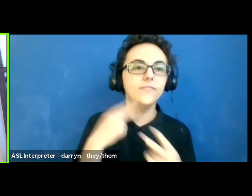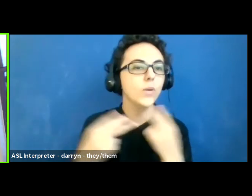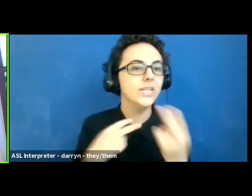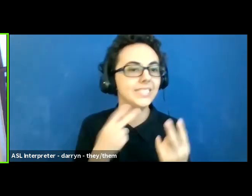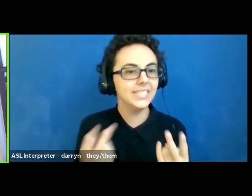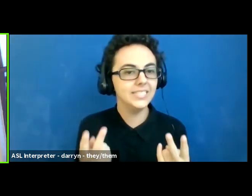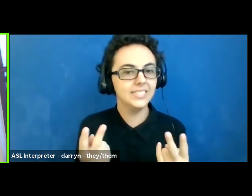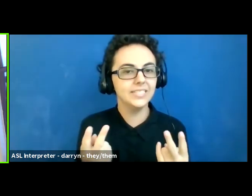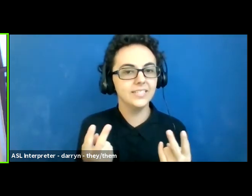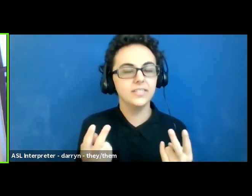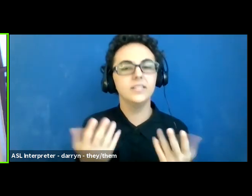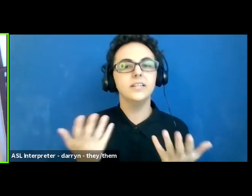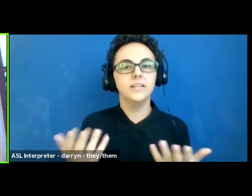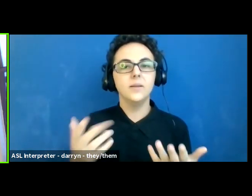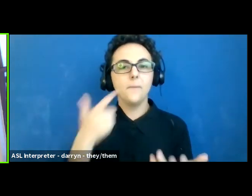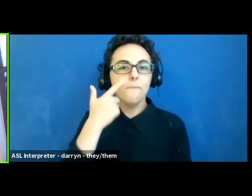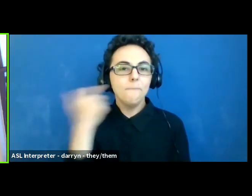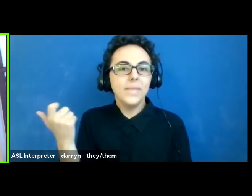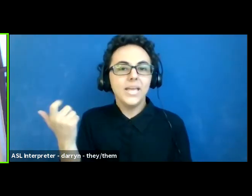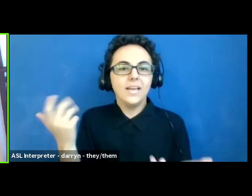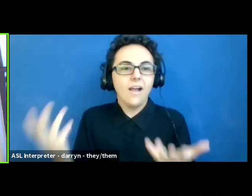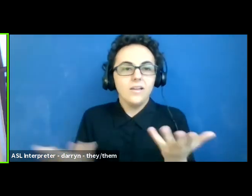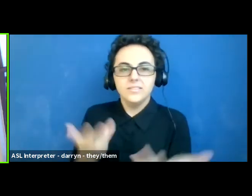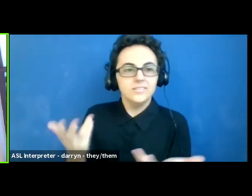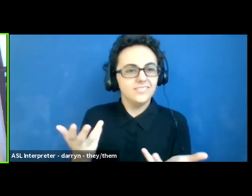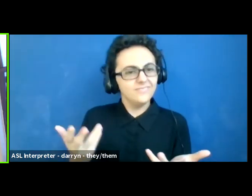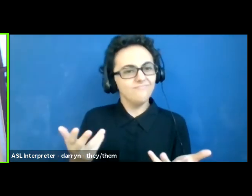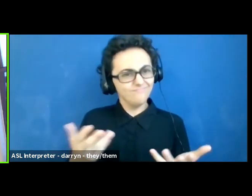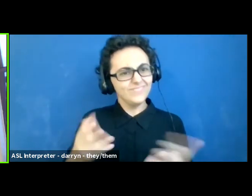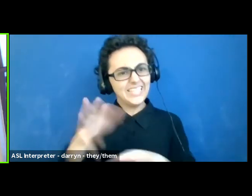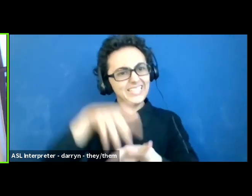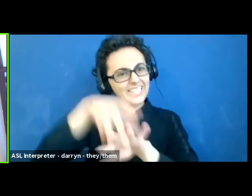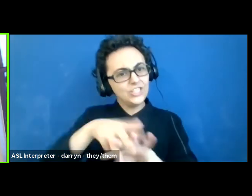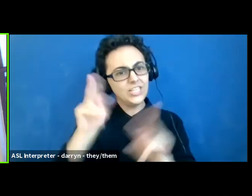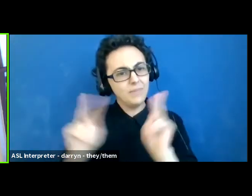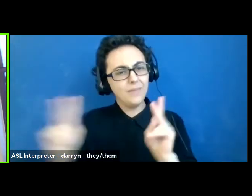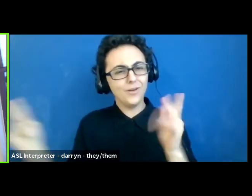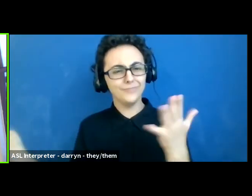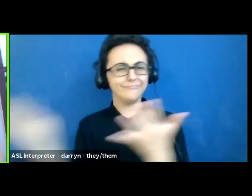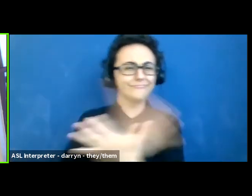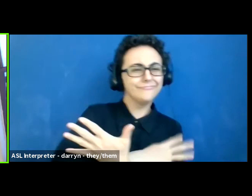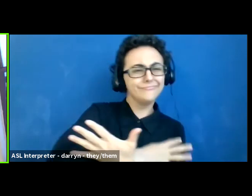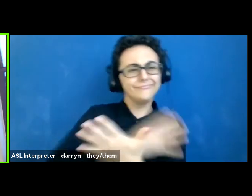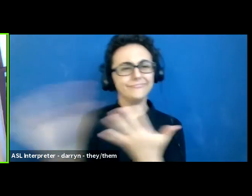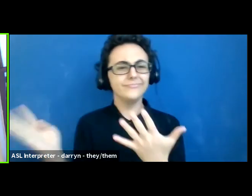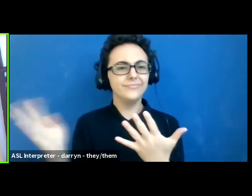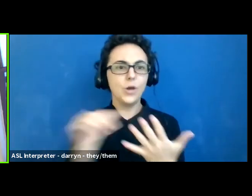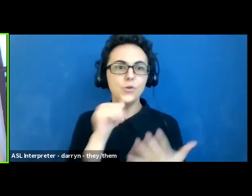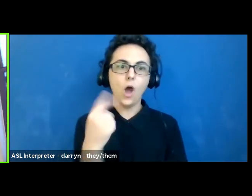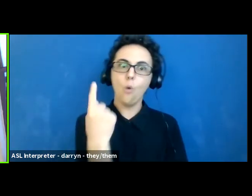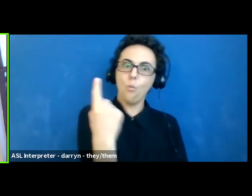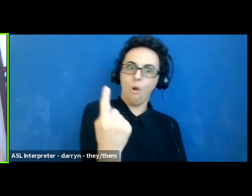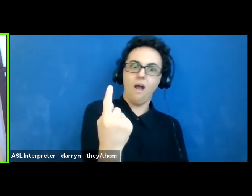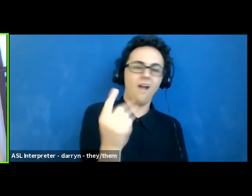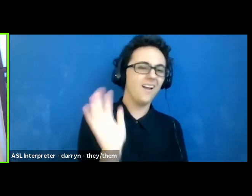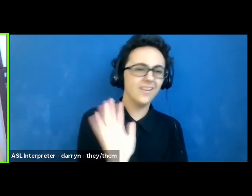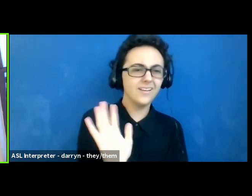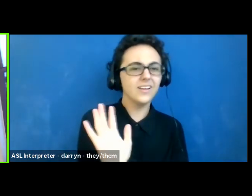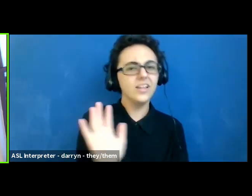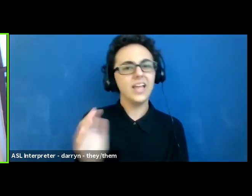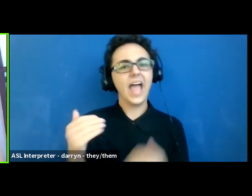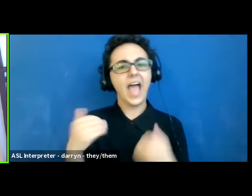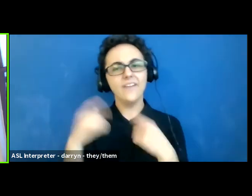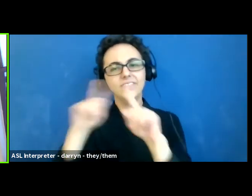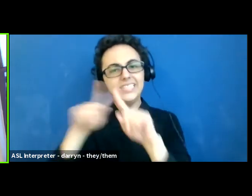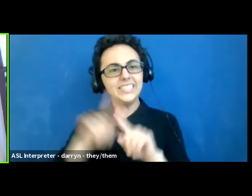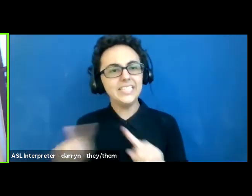an amorphous people. We're not all one. We are made up of a variety of tribes and